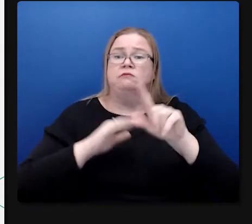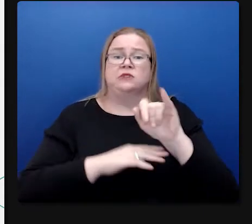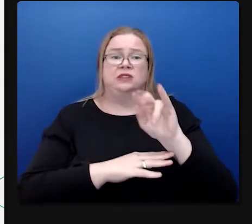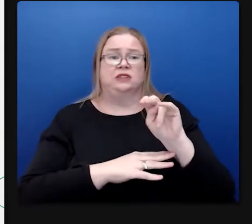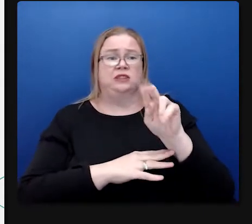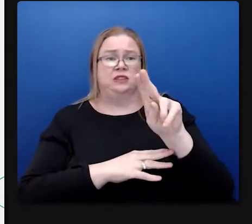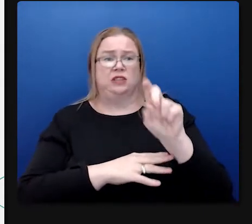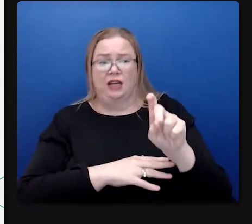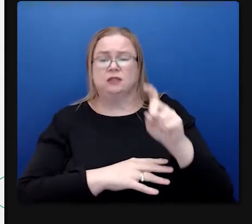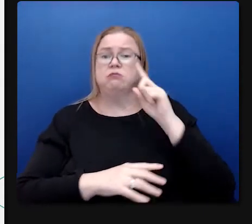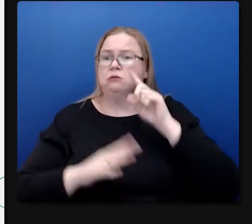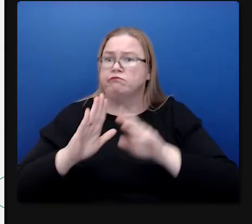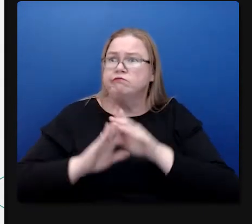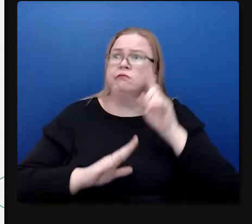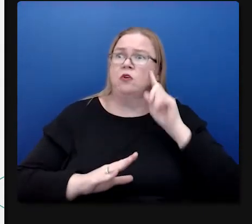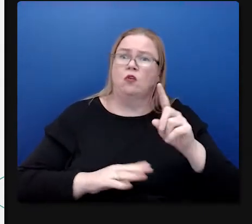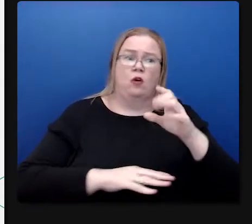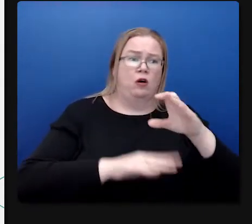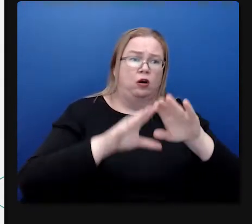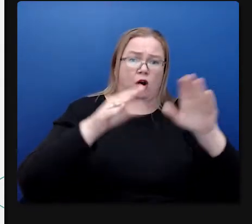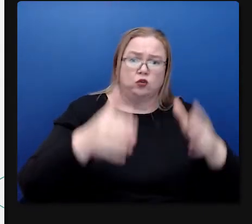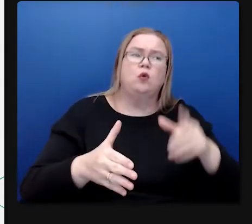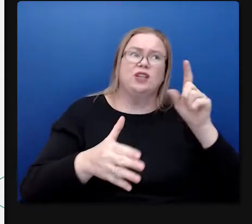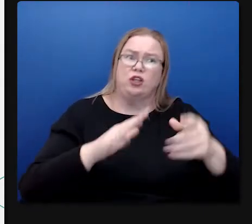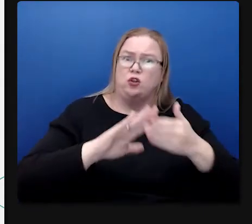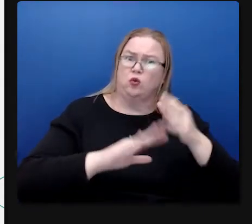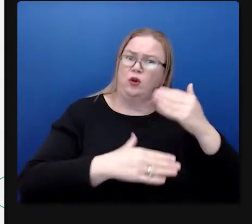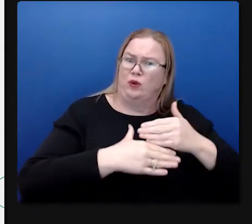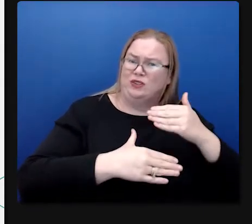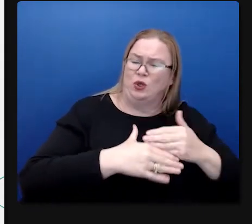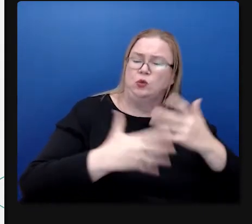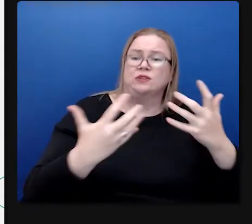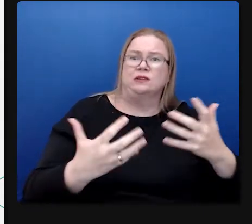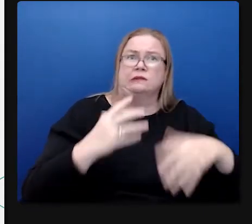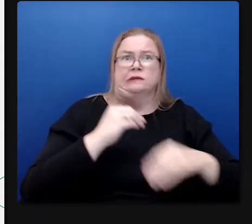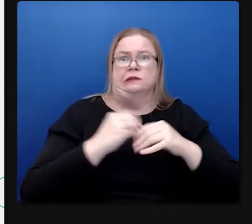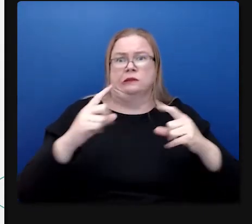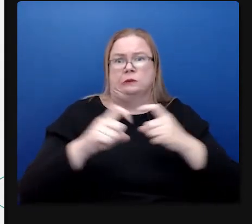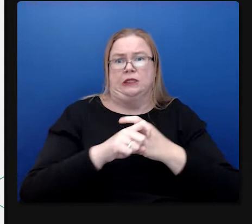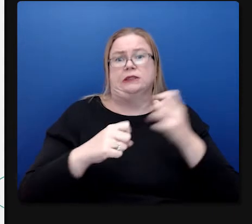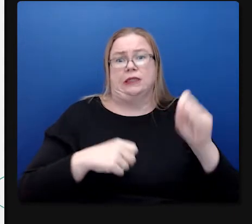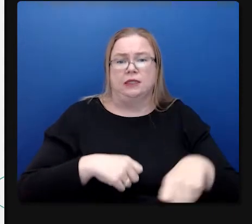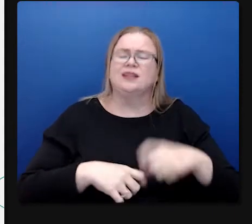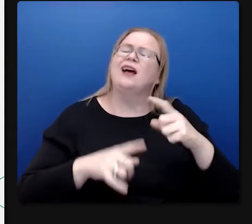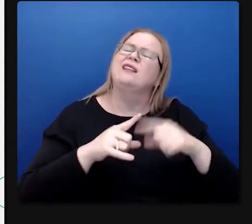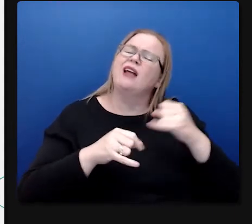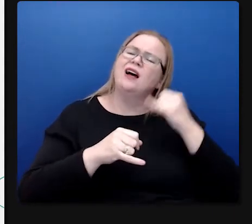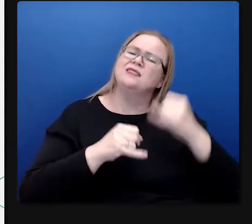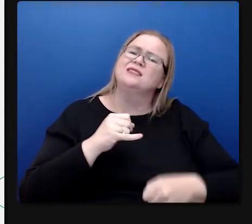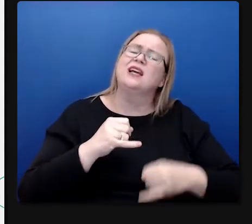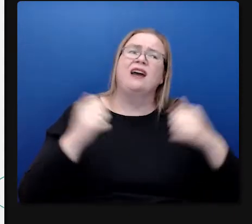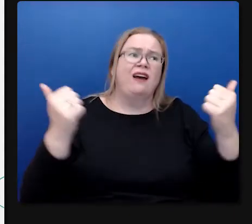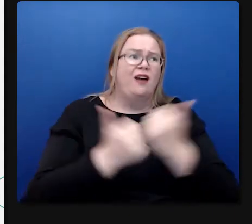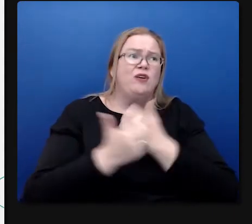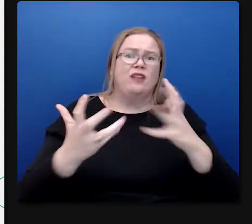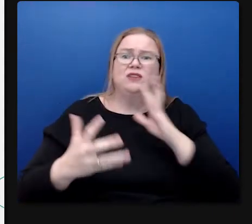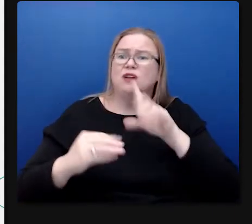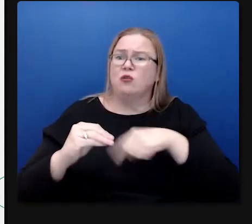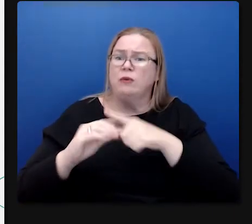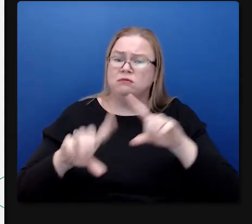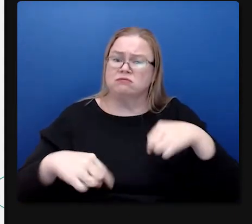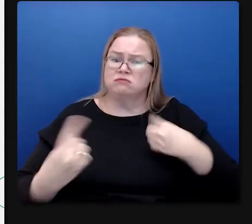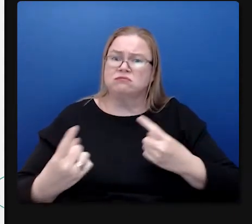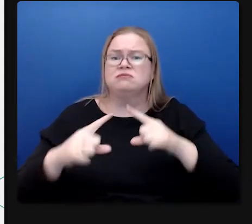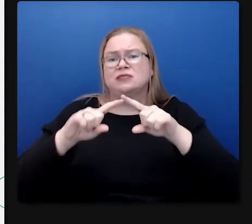Linux, but if you're building for a console, say, you need to be running on Windows. That can add some complexity. And finally, everything we're talking